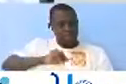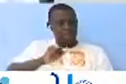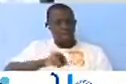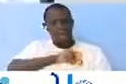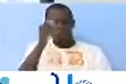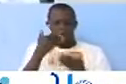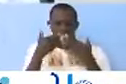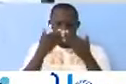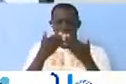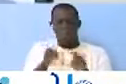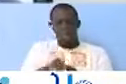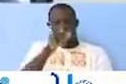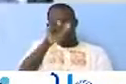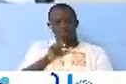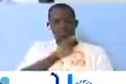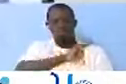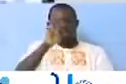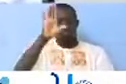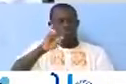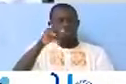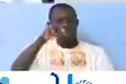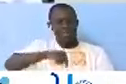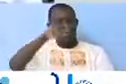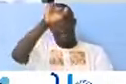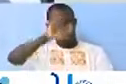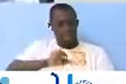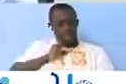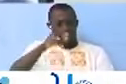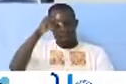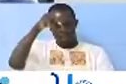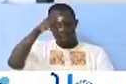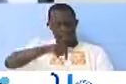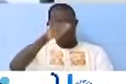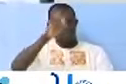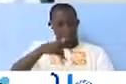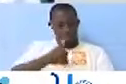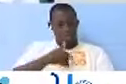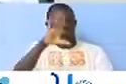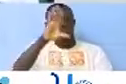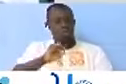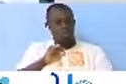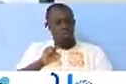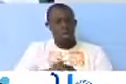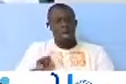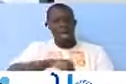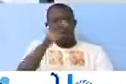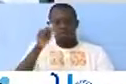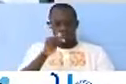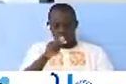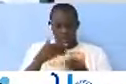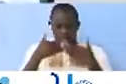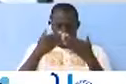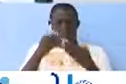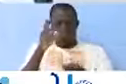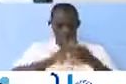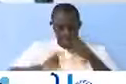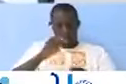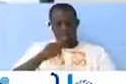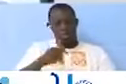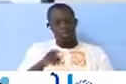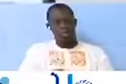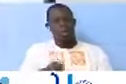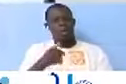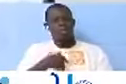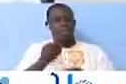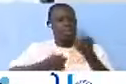person, don't do that this year. Jisa ndraba kila. This year I will do it. And then you tell me again to sell it.